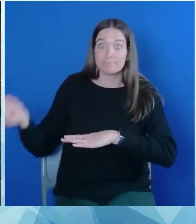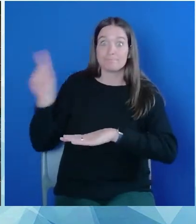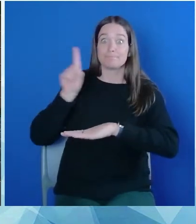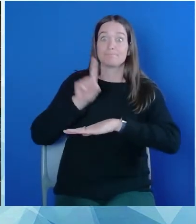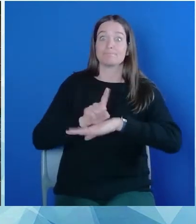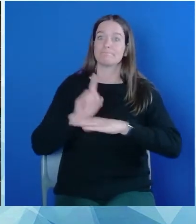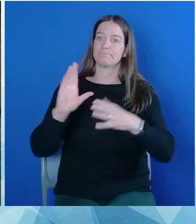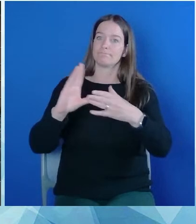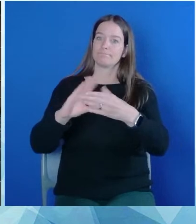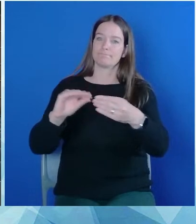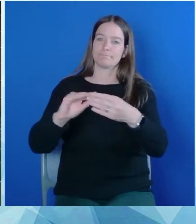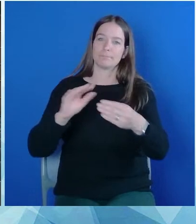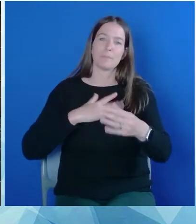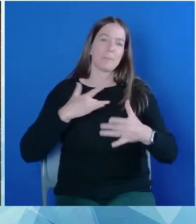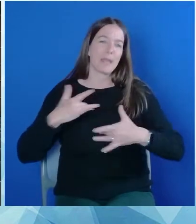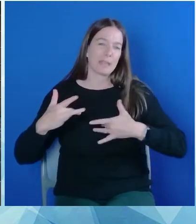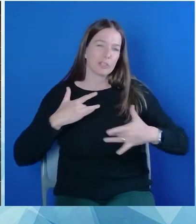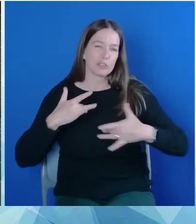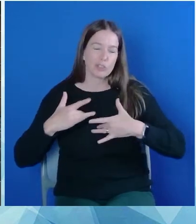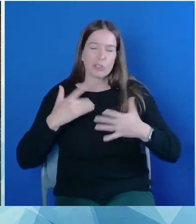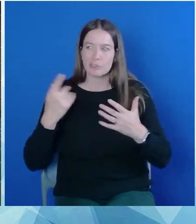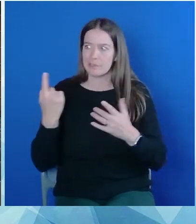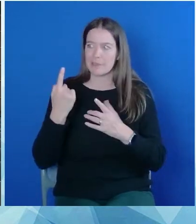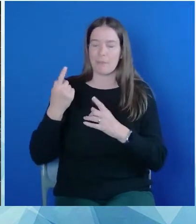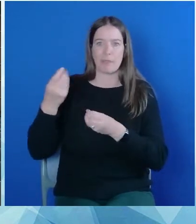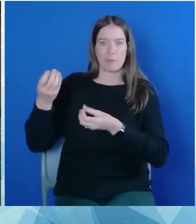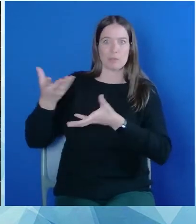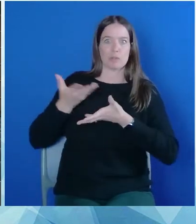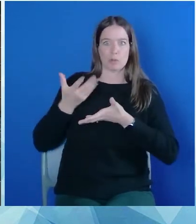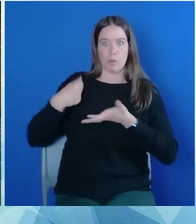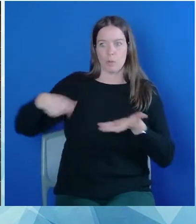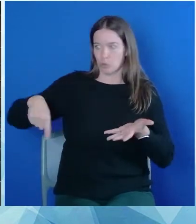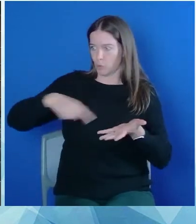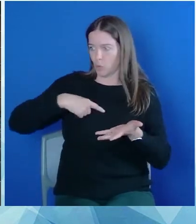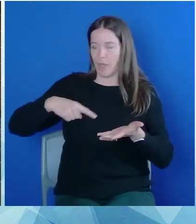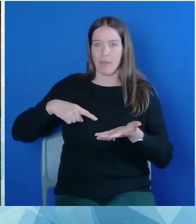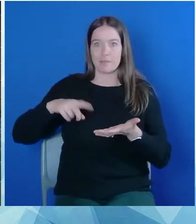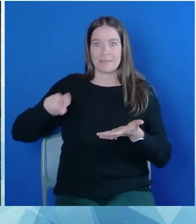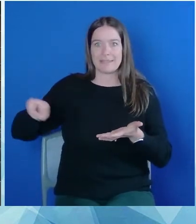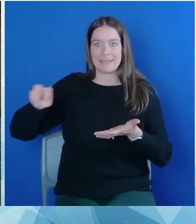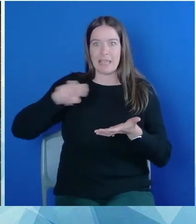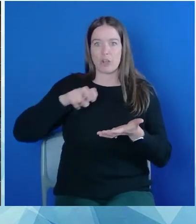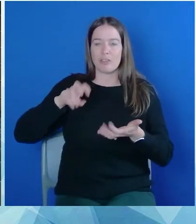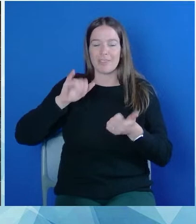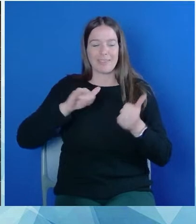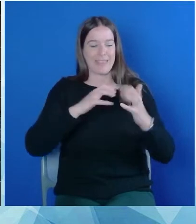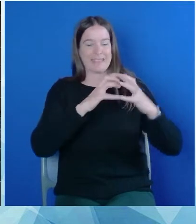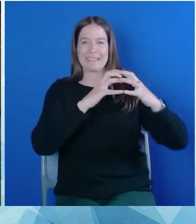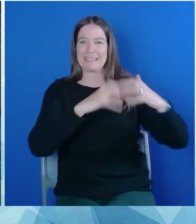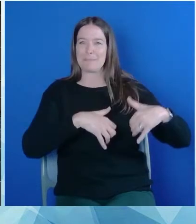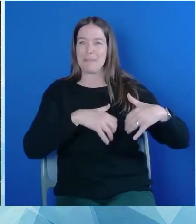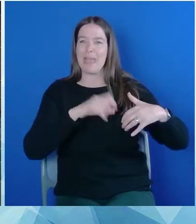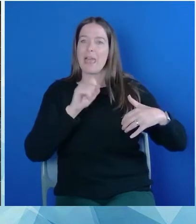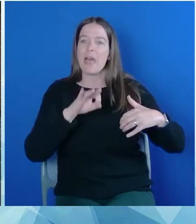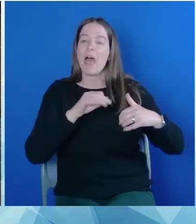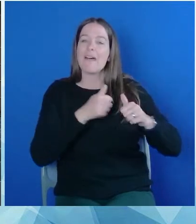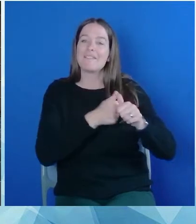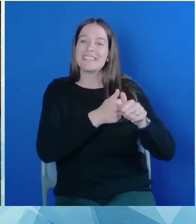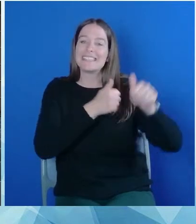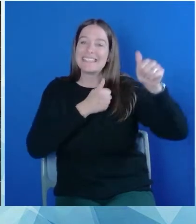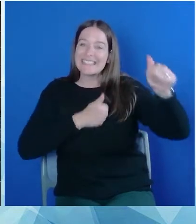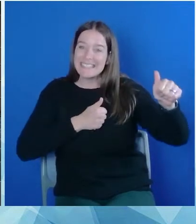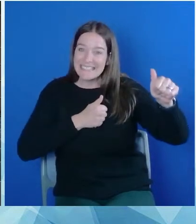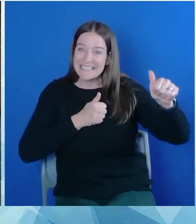to the distance itinerant staff's attention, which is the possible dismantling of the distance program and being placed under